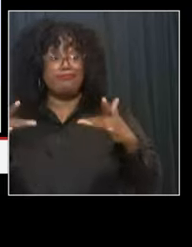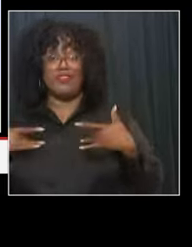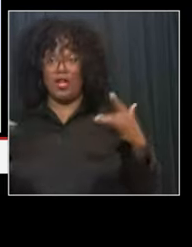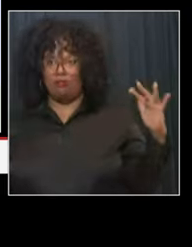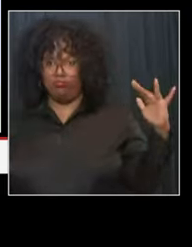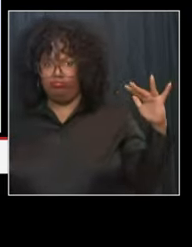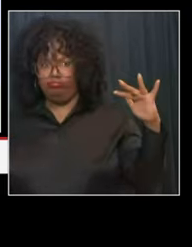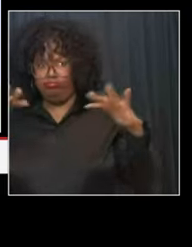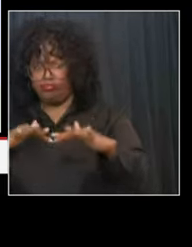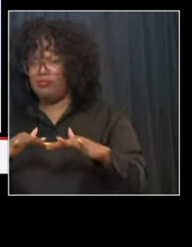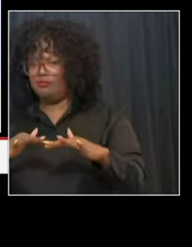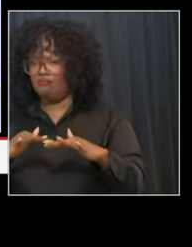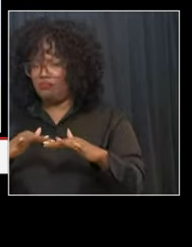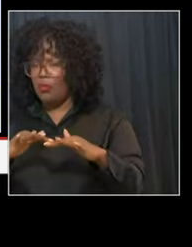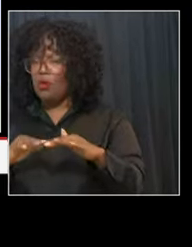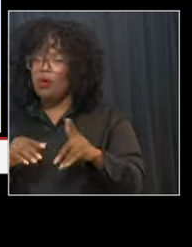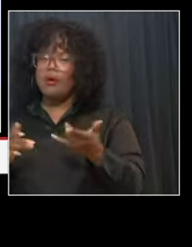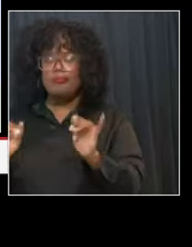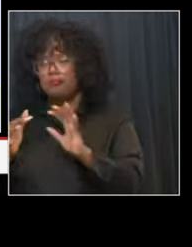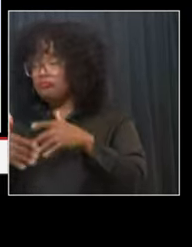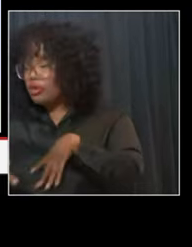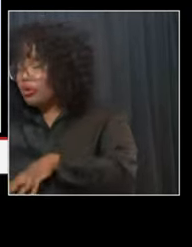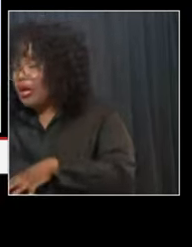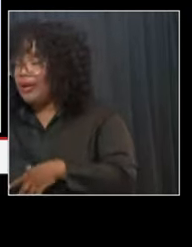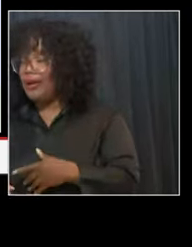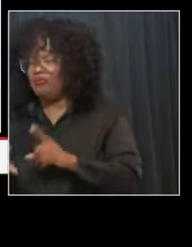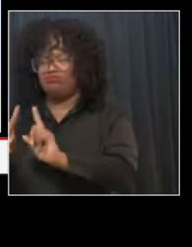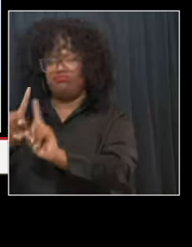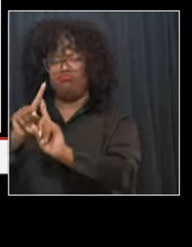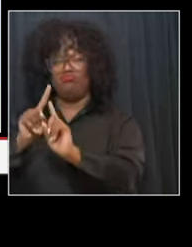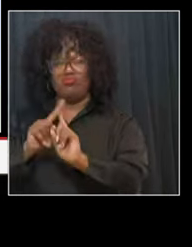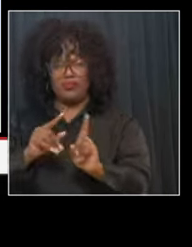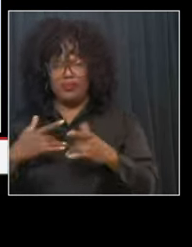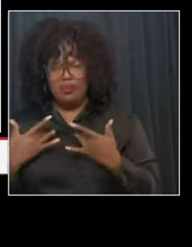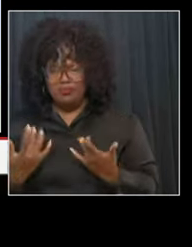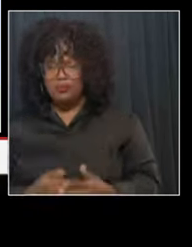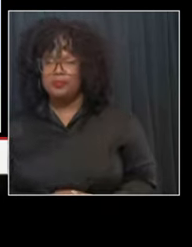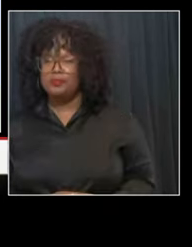the like. But overall, heading into the summer, their number.